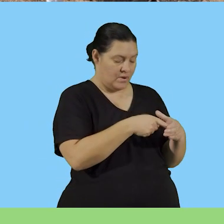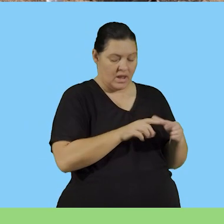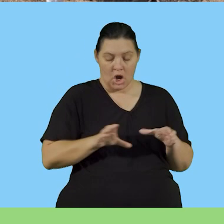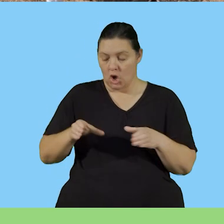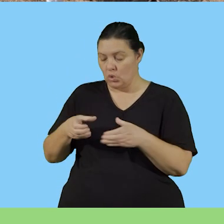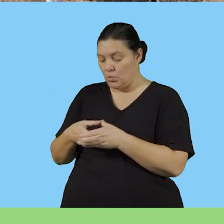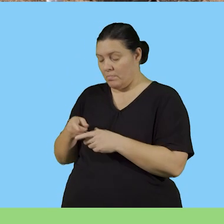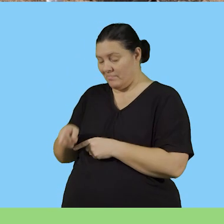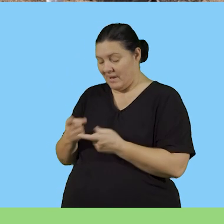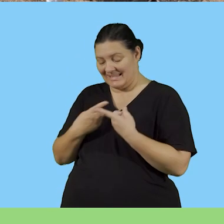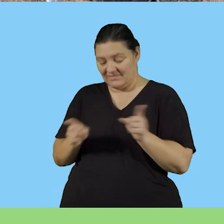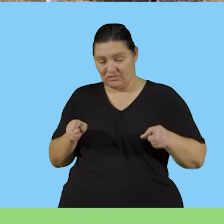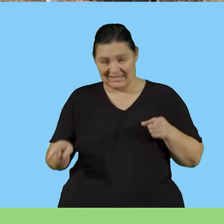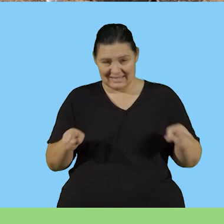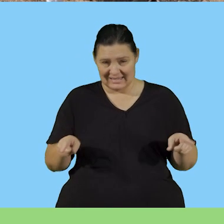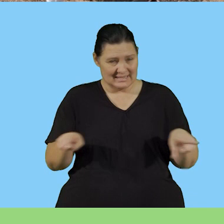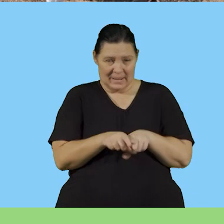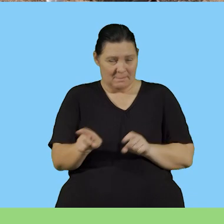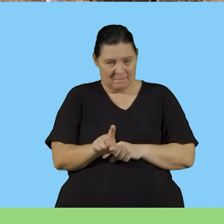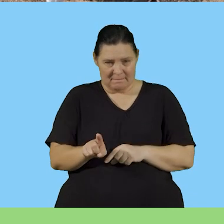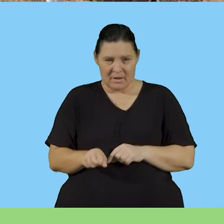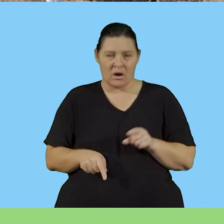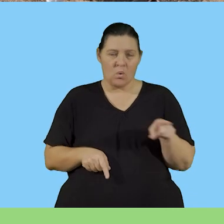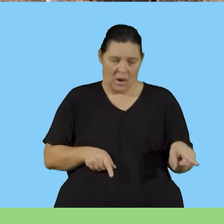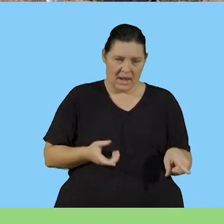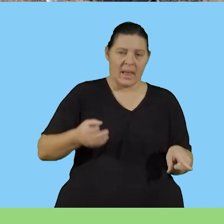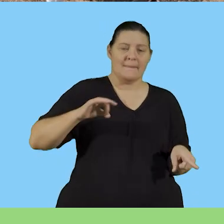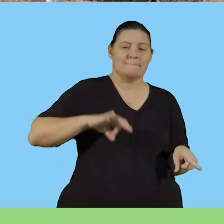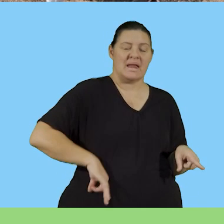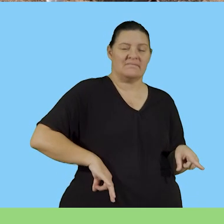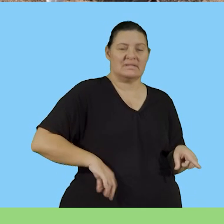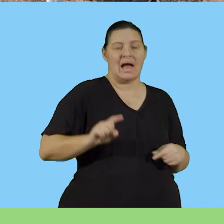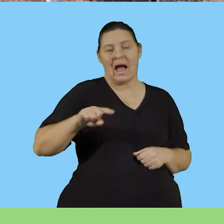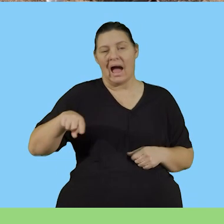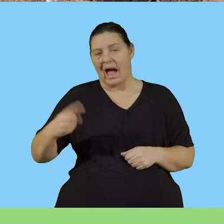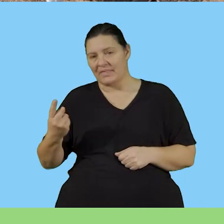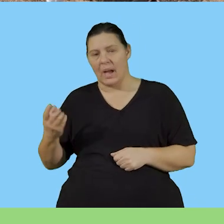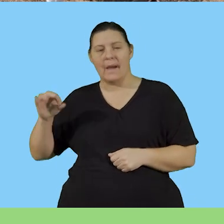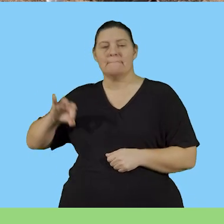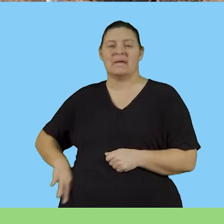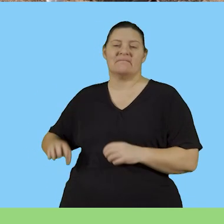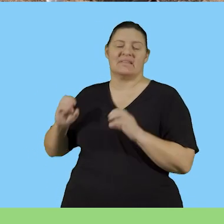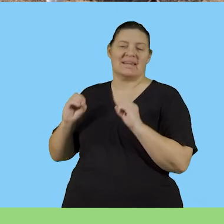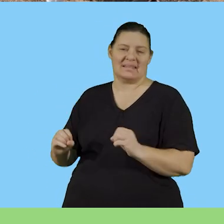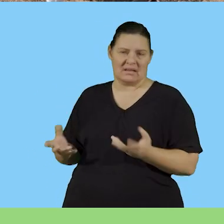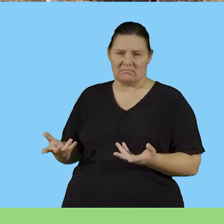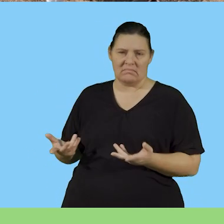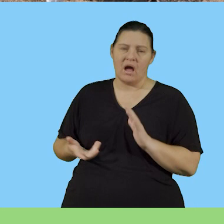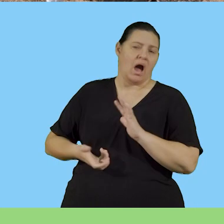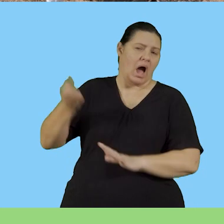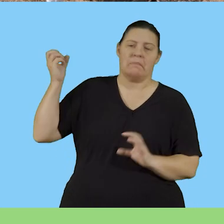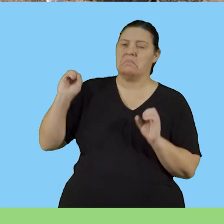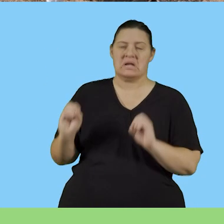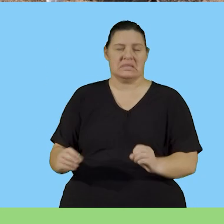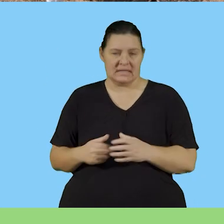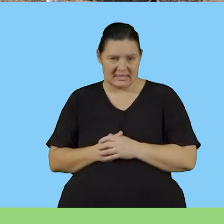different species. So they are not of the same population, they are different species. The one species benefits while the other species does not